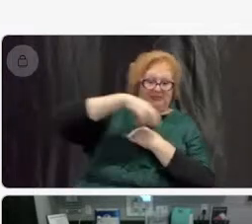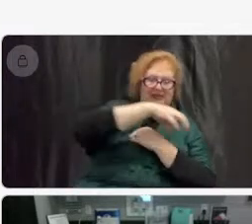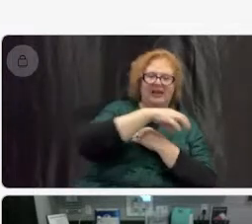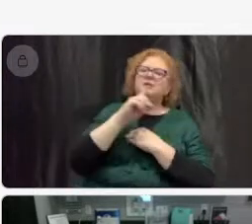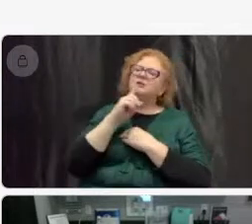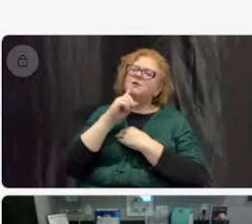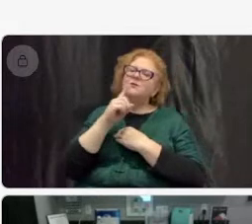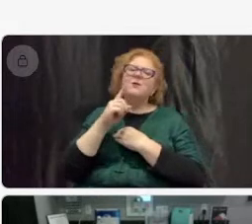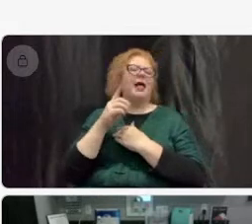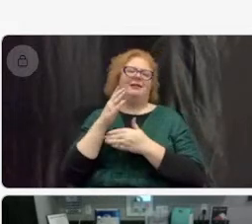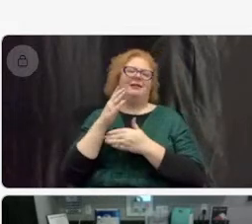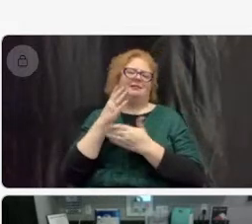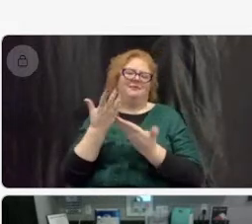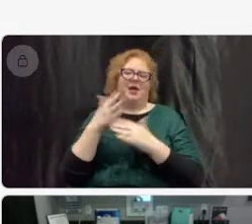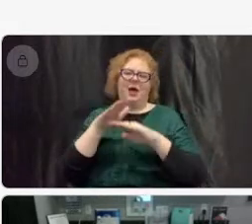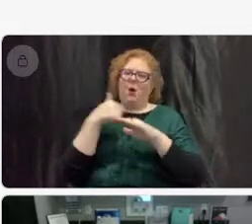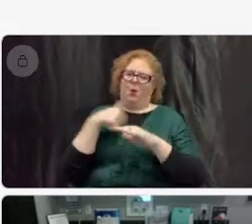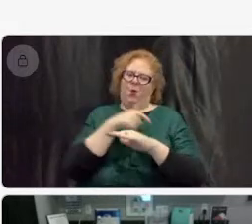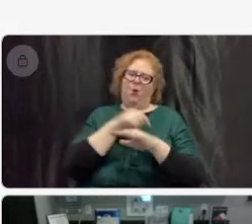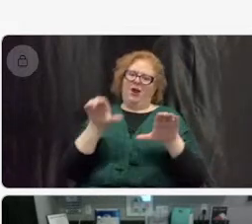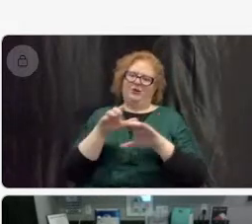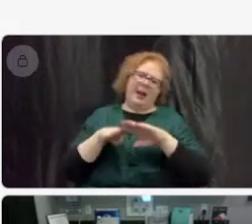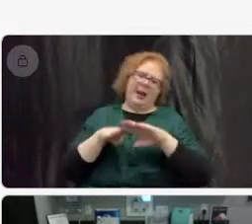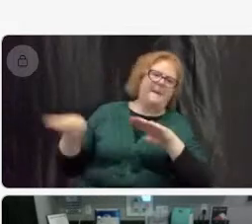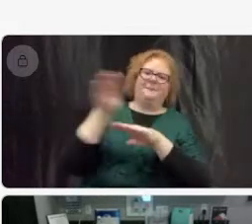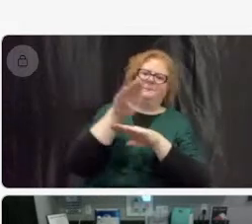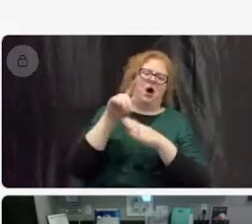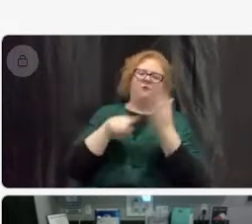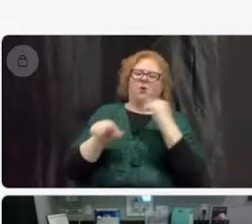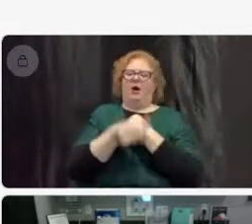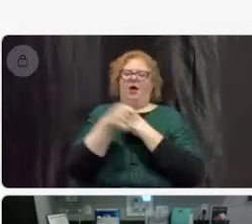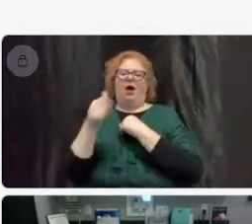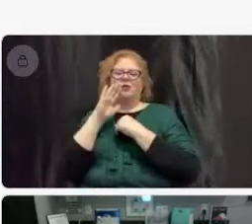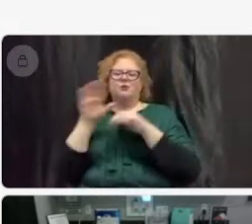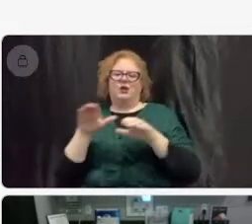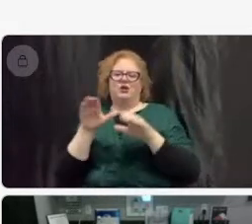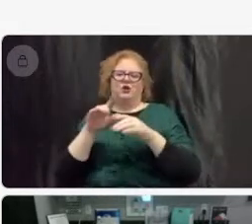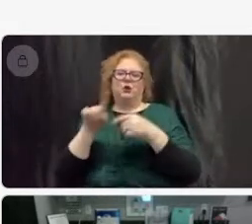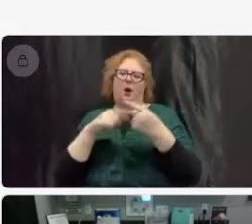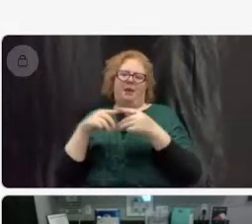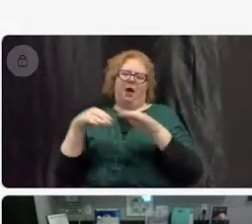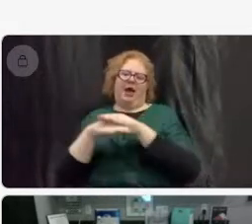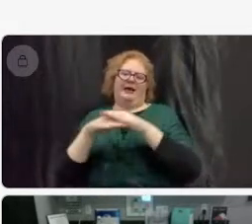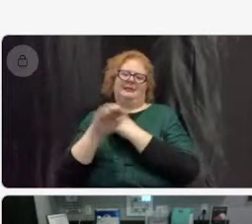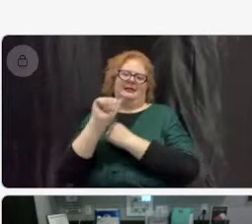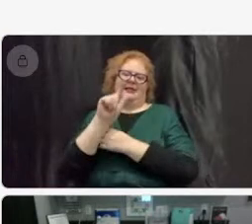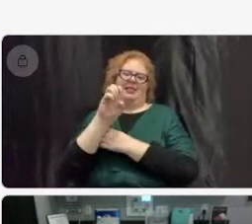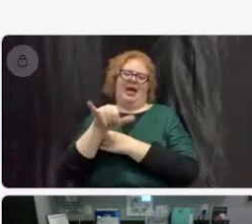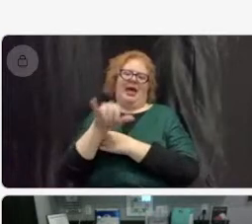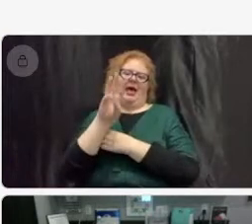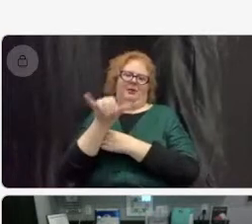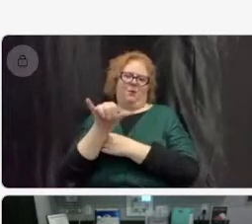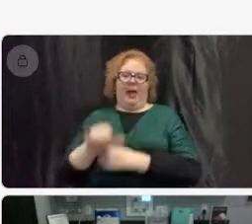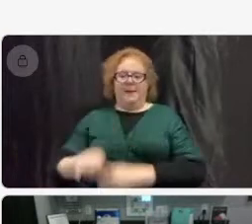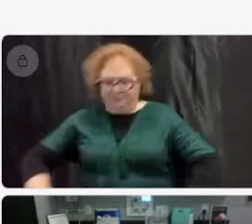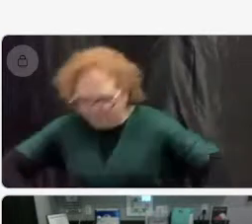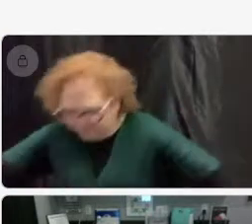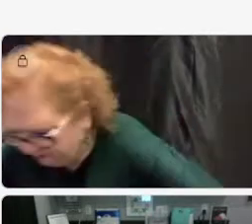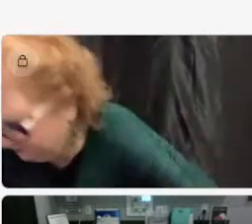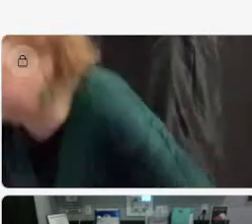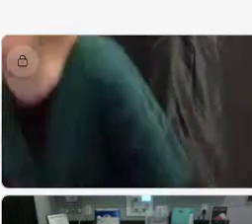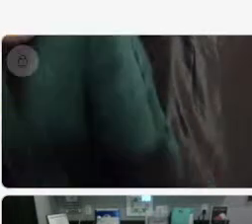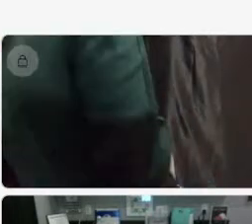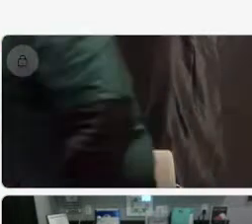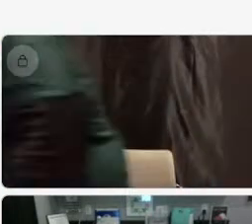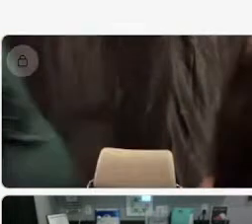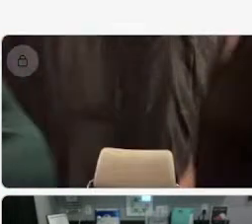else living in the neighborhood would provide a guest when accessing the alleyway. I would also like to note that there are other furnished short-term and